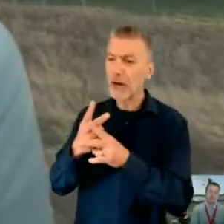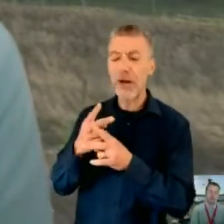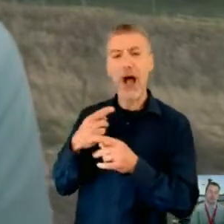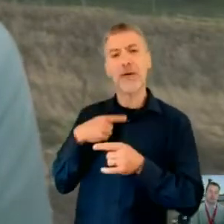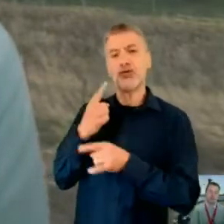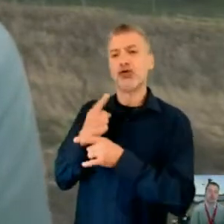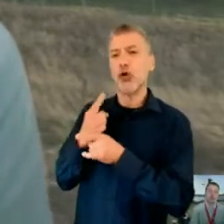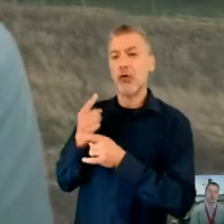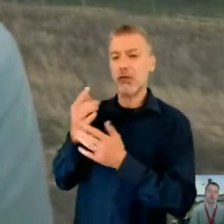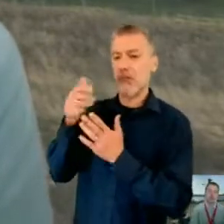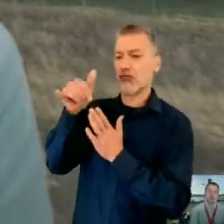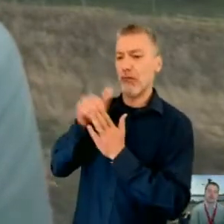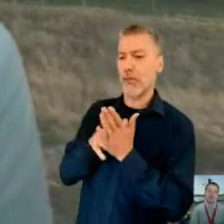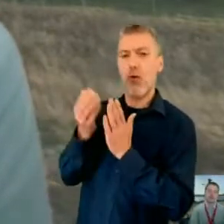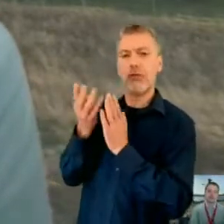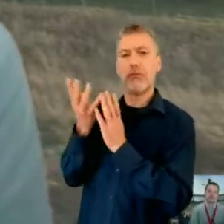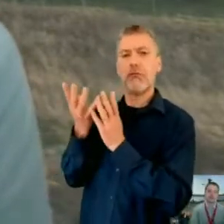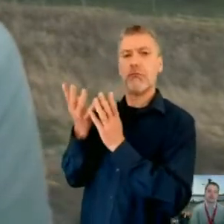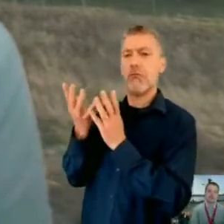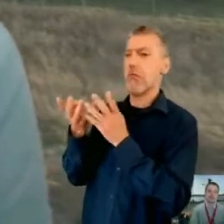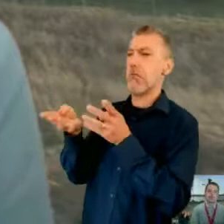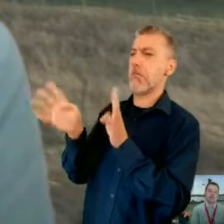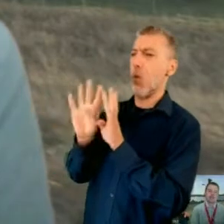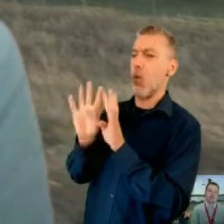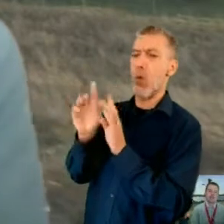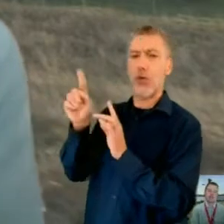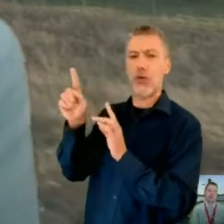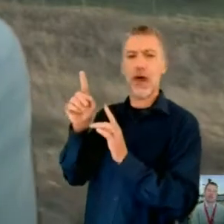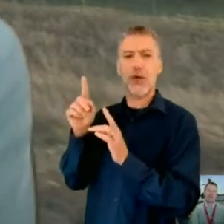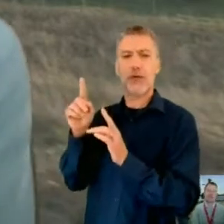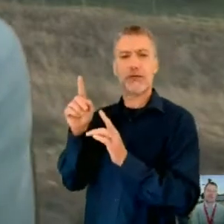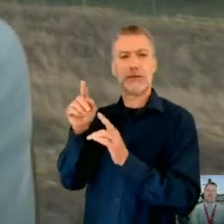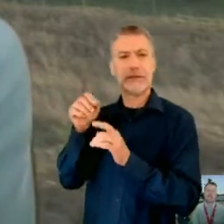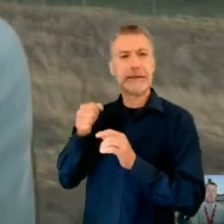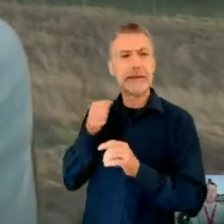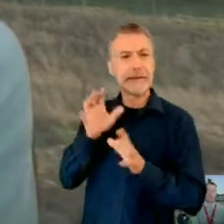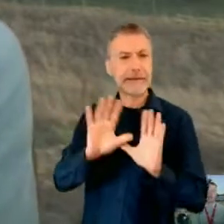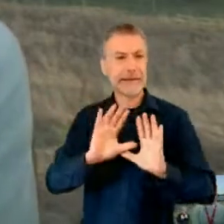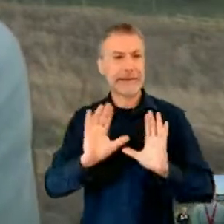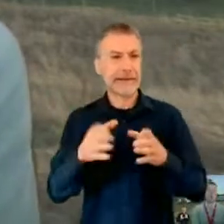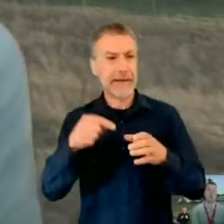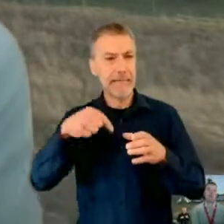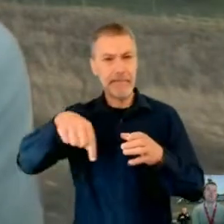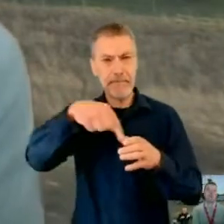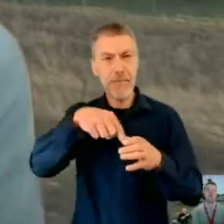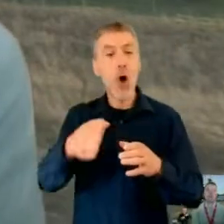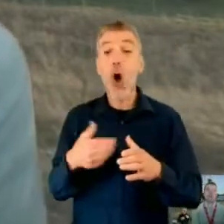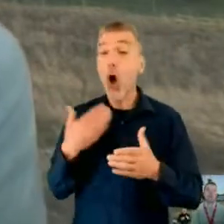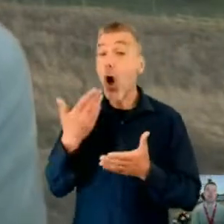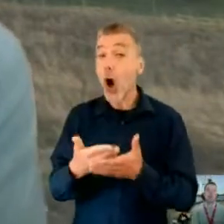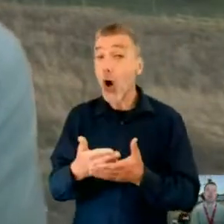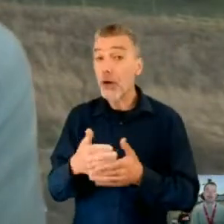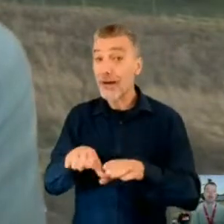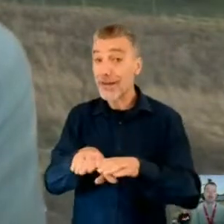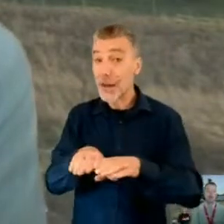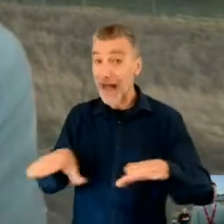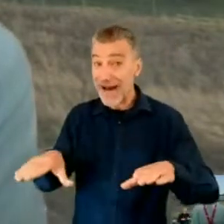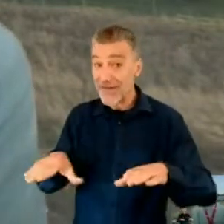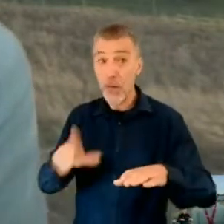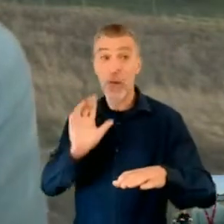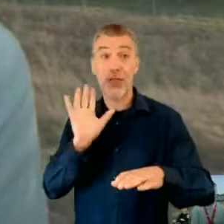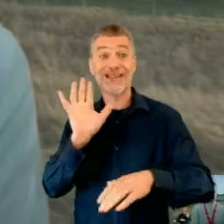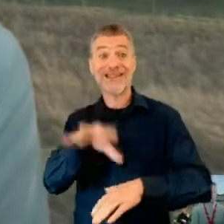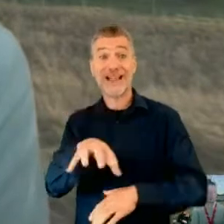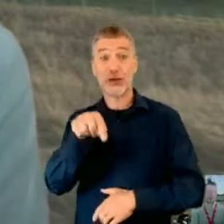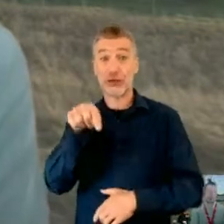but to our frontline teams and our station teams, because it's ultimately our colleagues at the station who have the ability, or on board a train, the ability